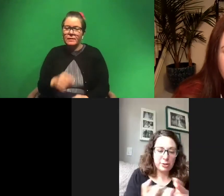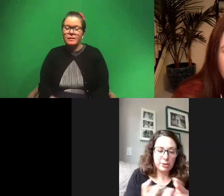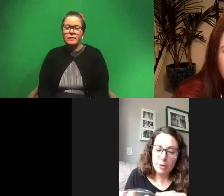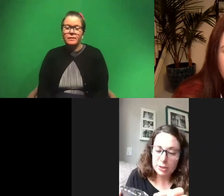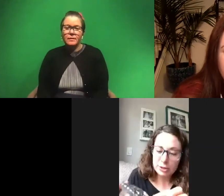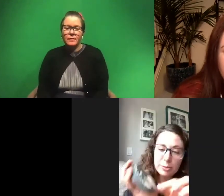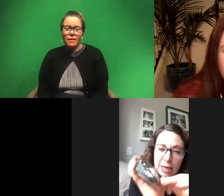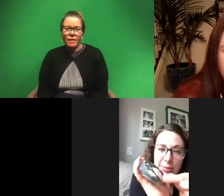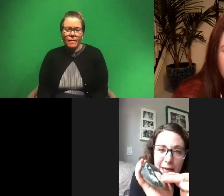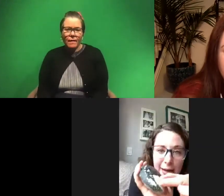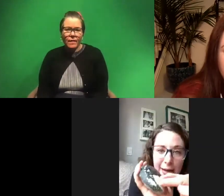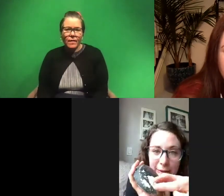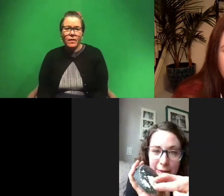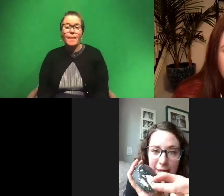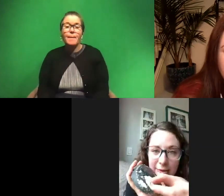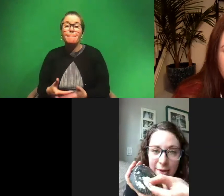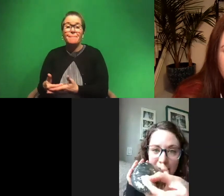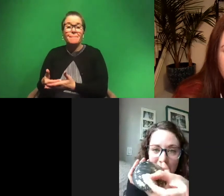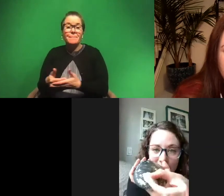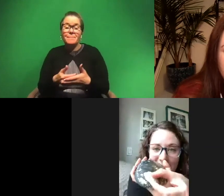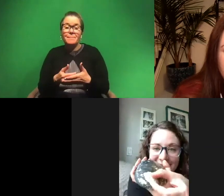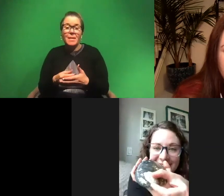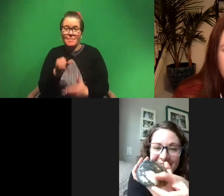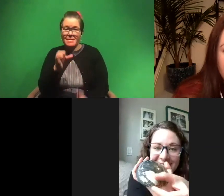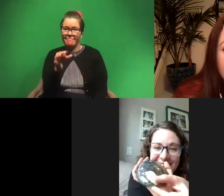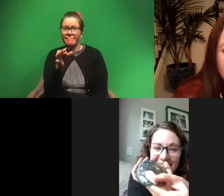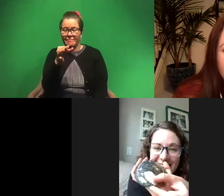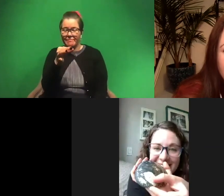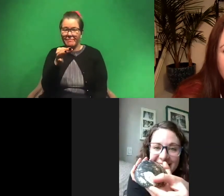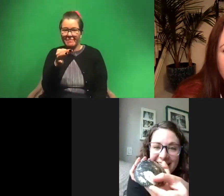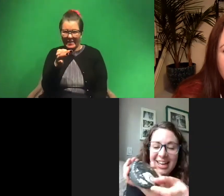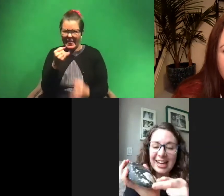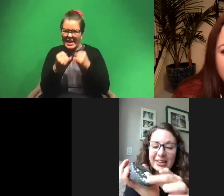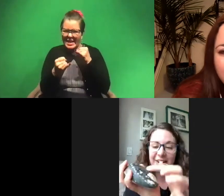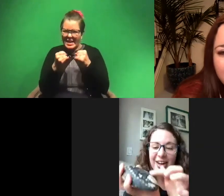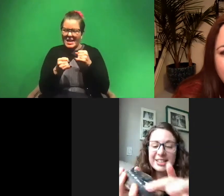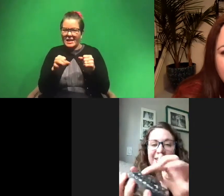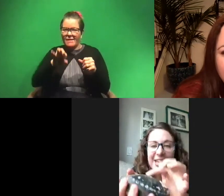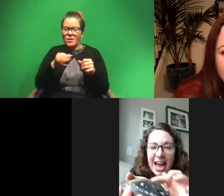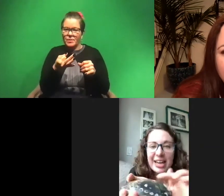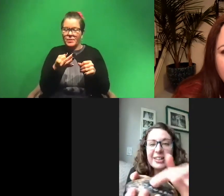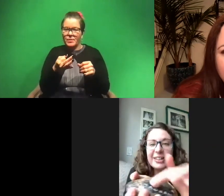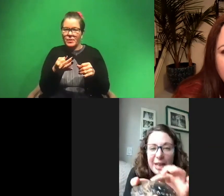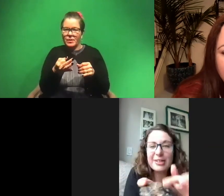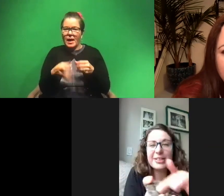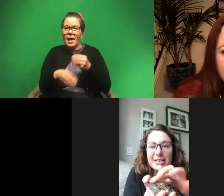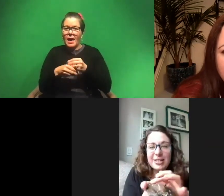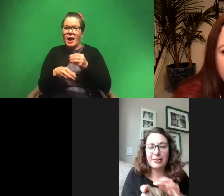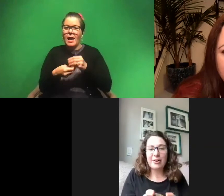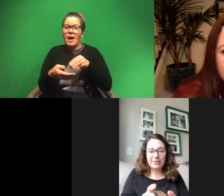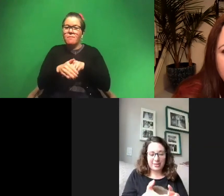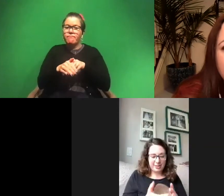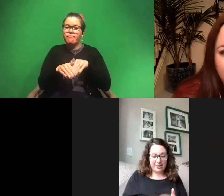the original baby abalone was right here, right at the end, and they're constantly adding new layers as they